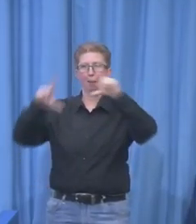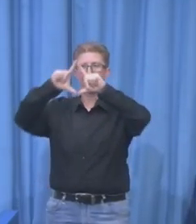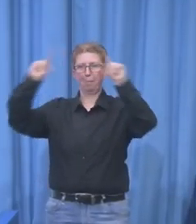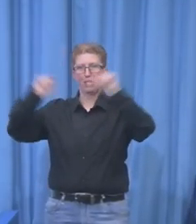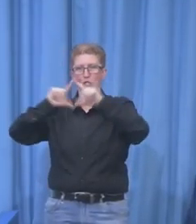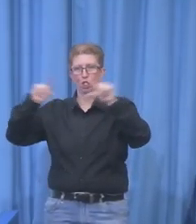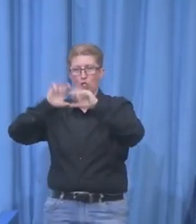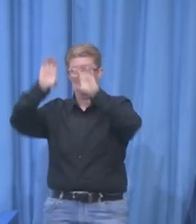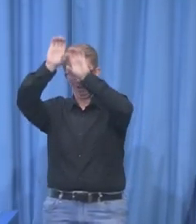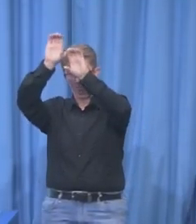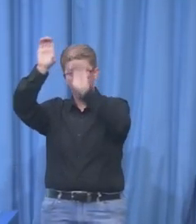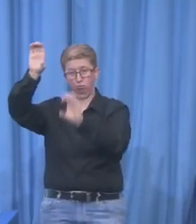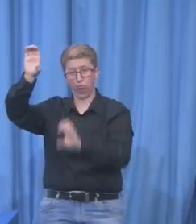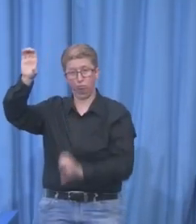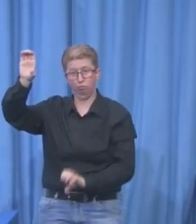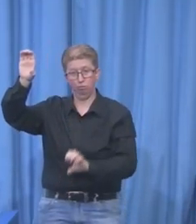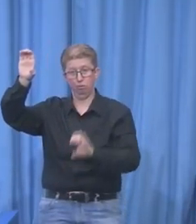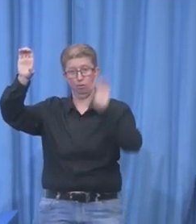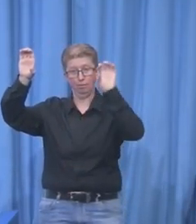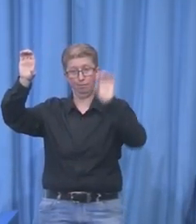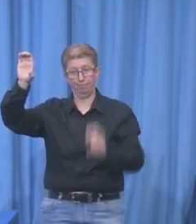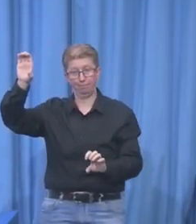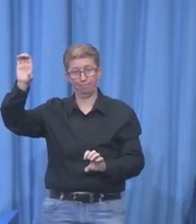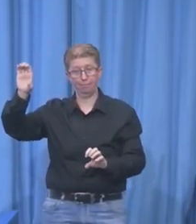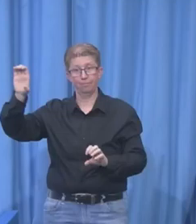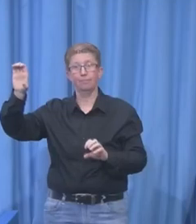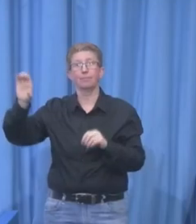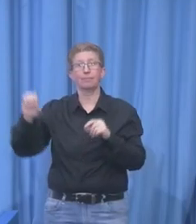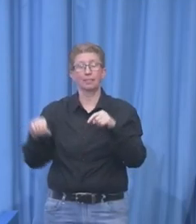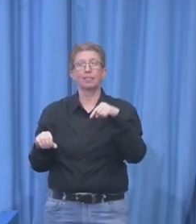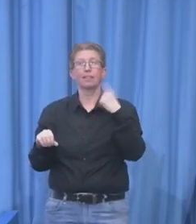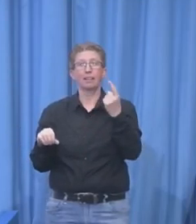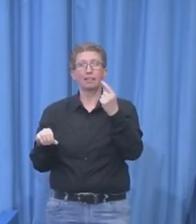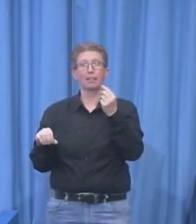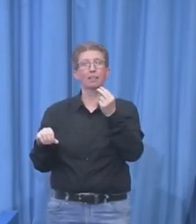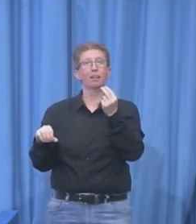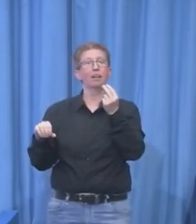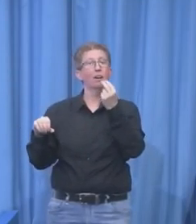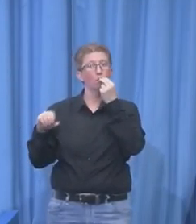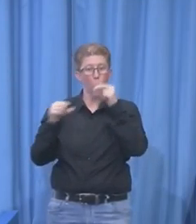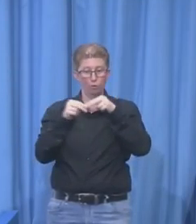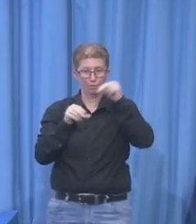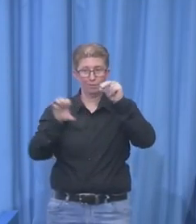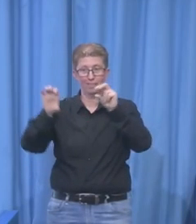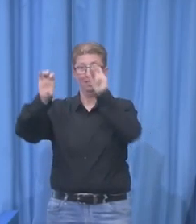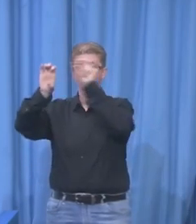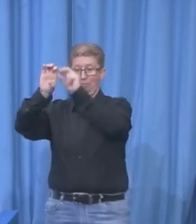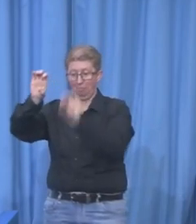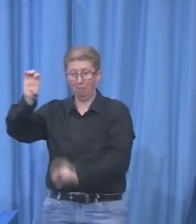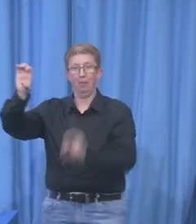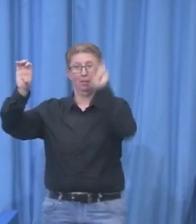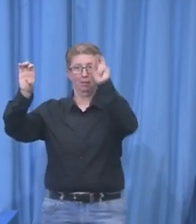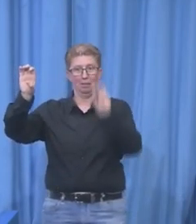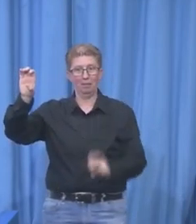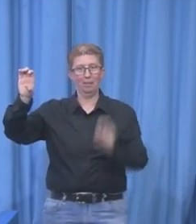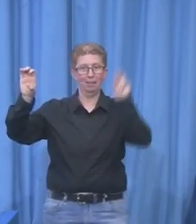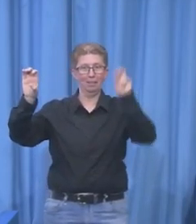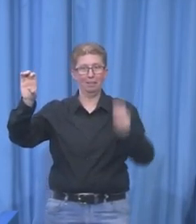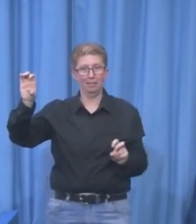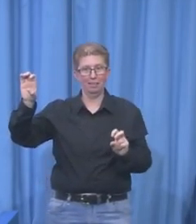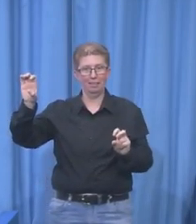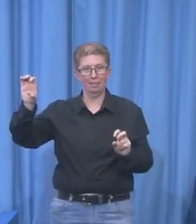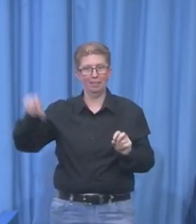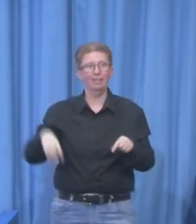baby teat, she puts it on top of each picture, she folds it up, she puts it in a plastic bag. How many does she have every time?